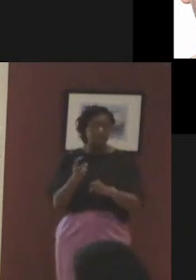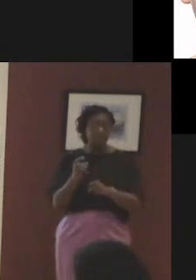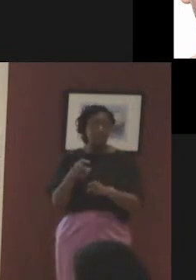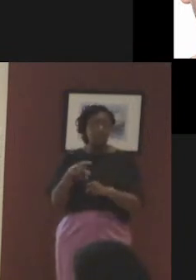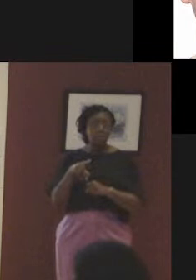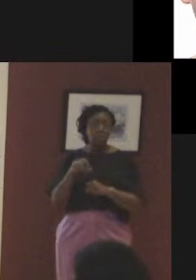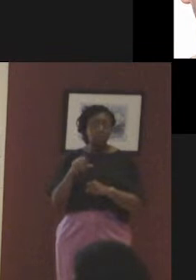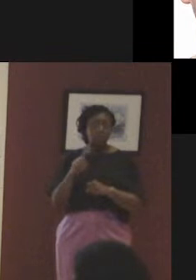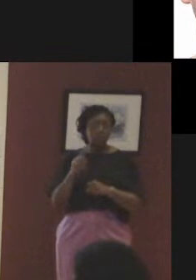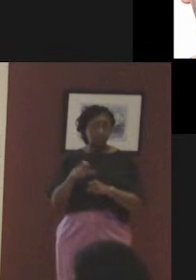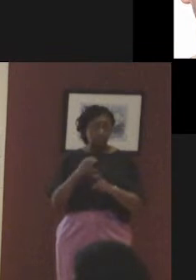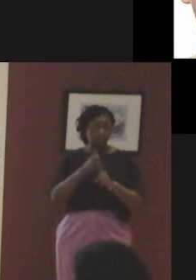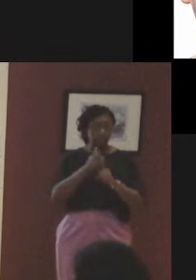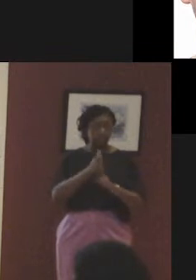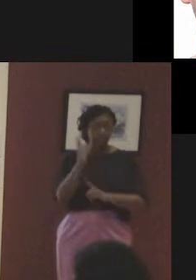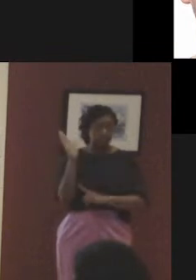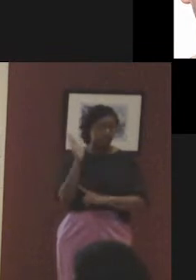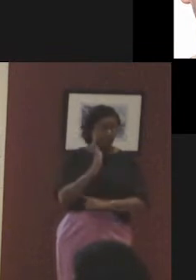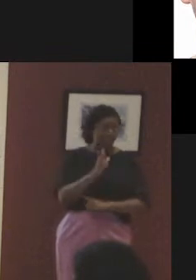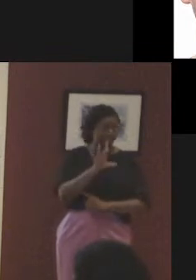of 83 times.